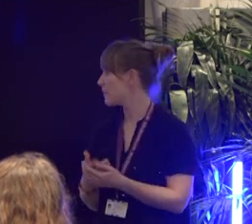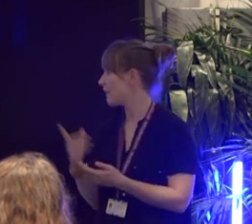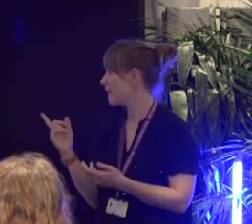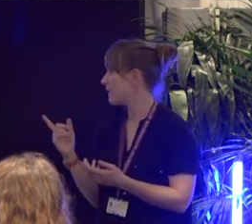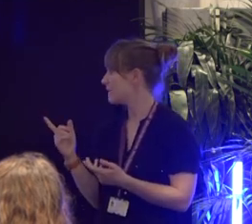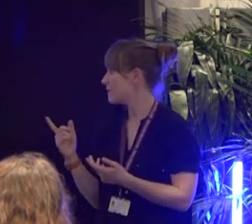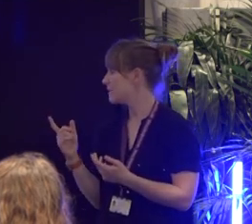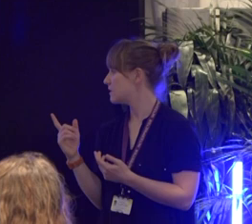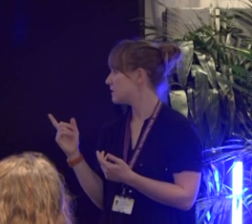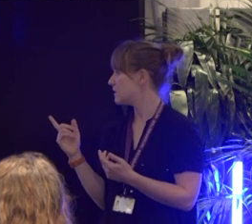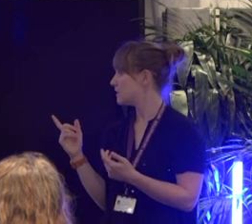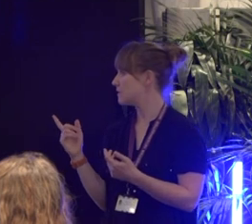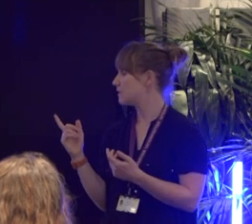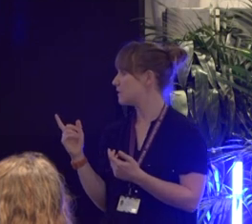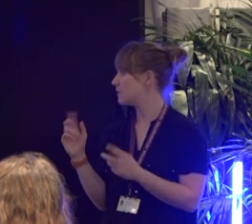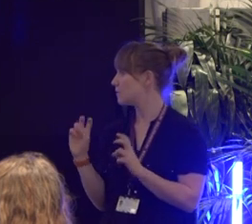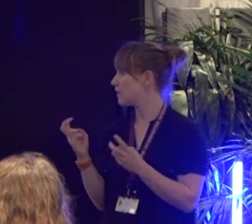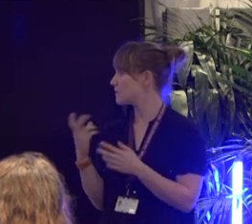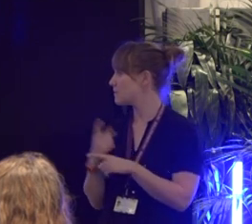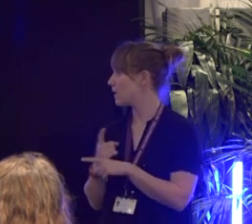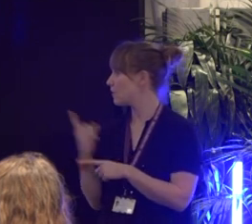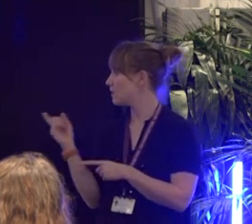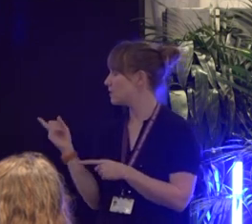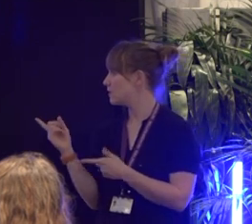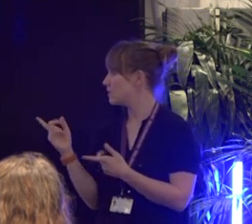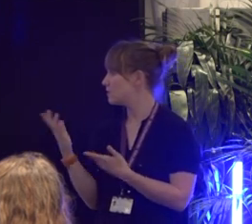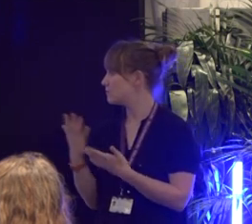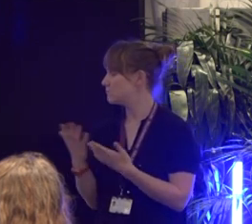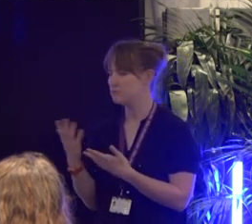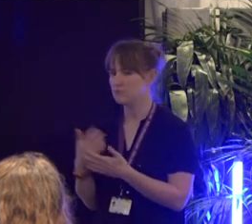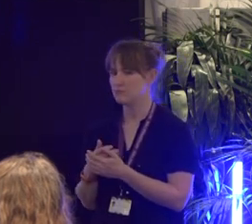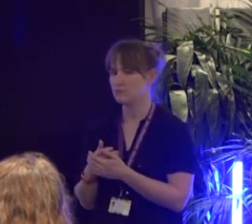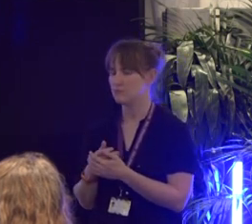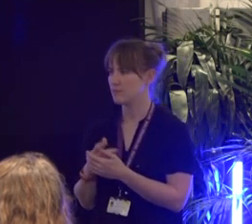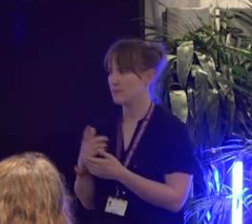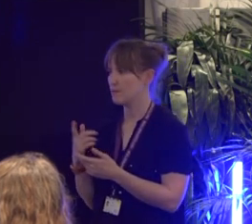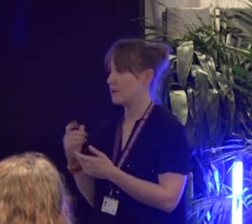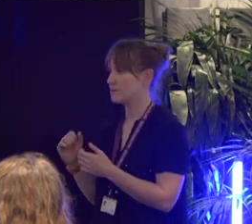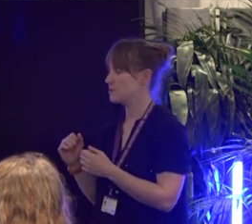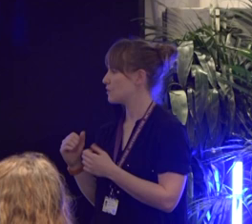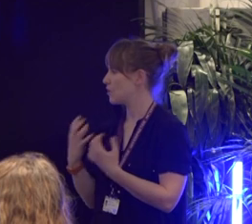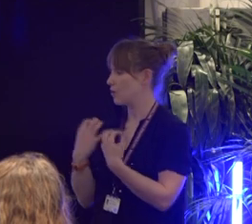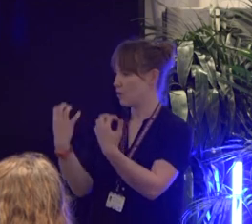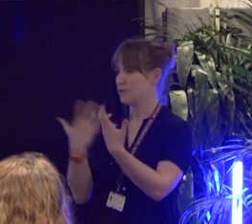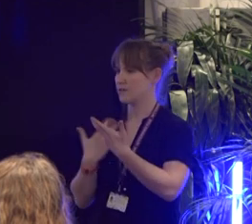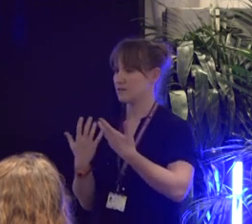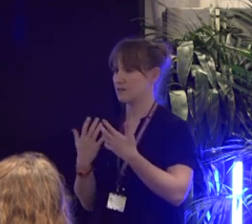I love your reference about mastery, and I think that's the thing that drives great satisfaction. I work in gaming